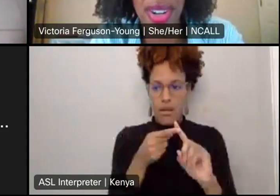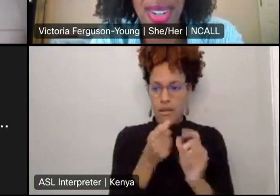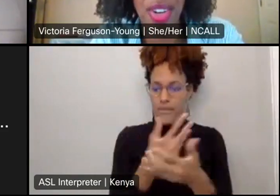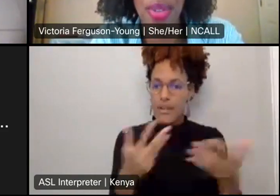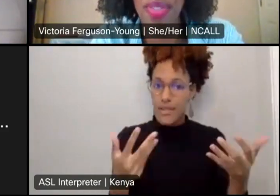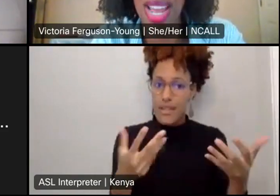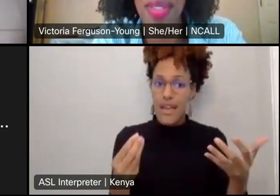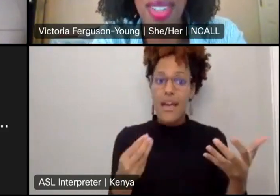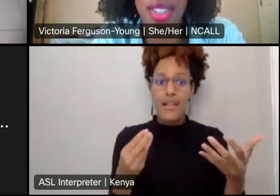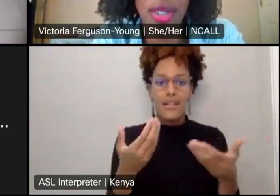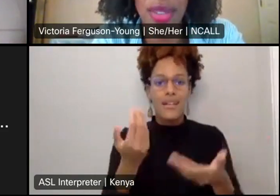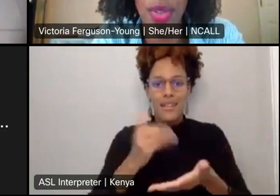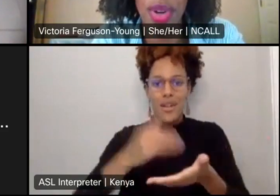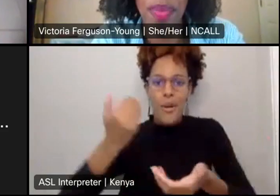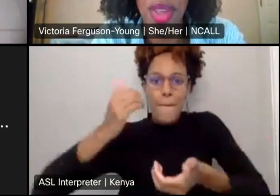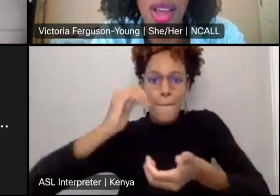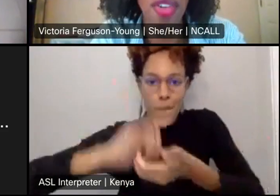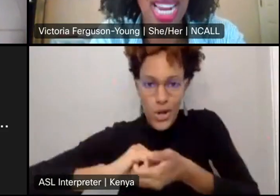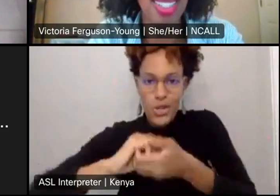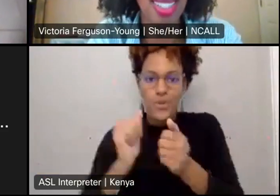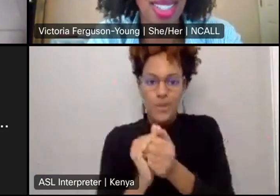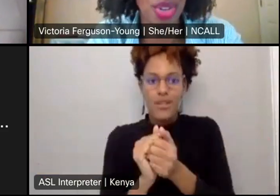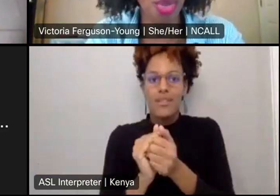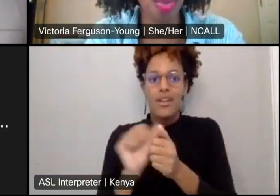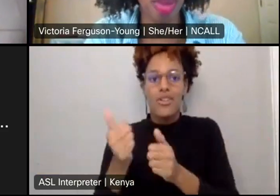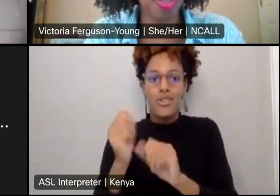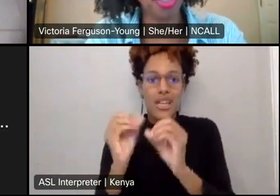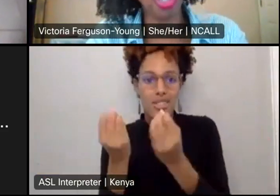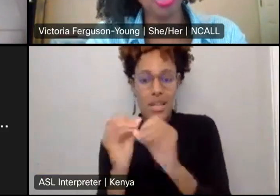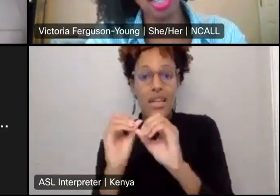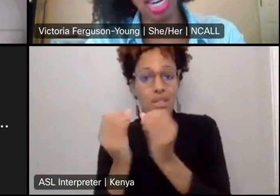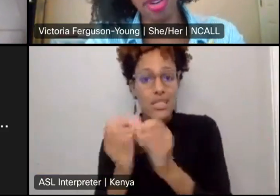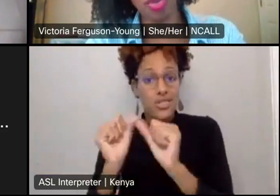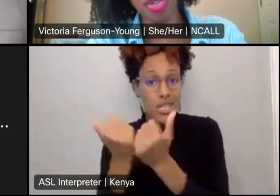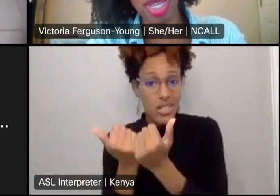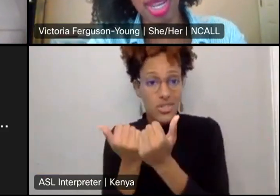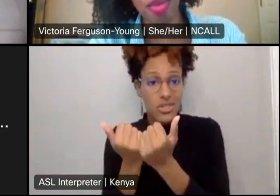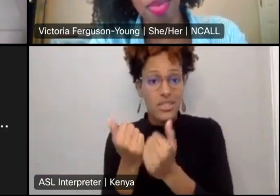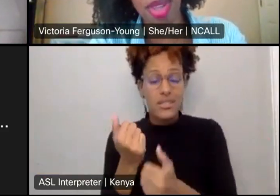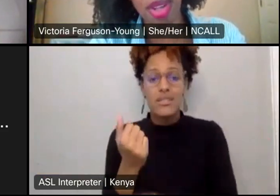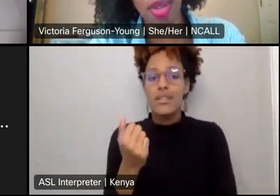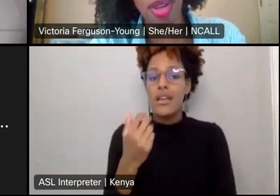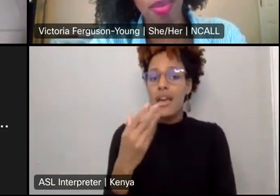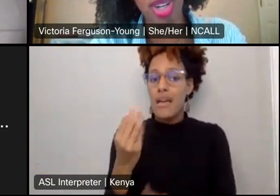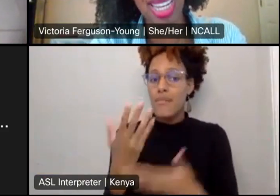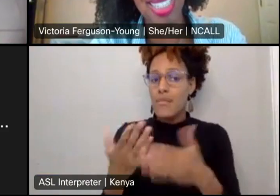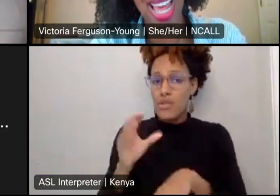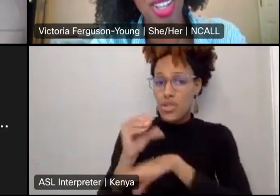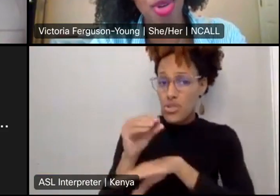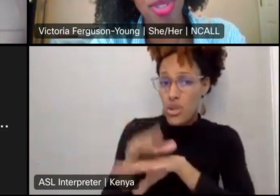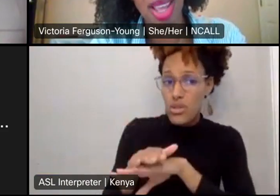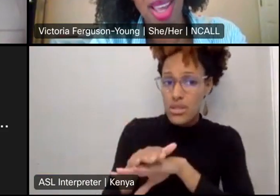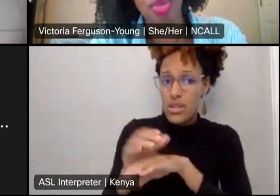to partner, or even have a consultant for other agencies who maybe specialize in the area where you need help. Working